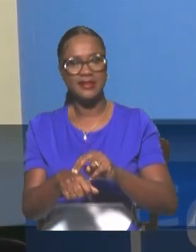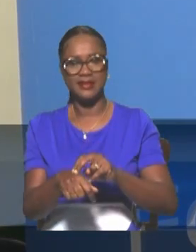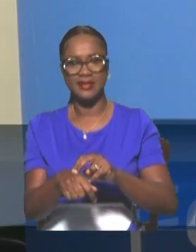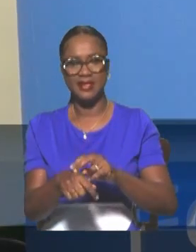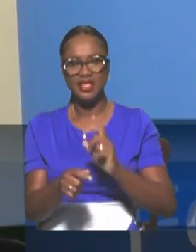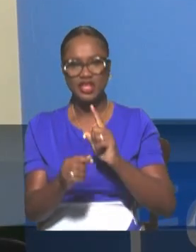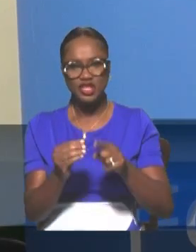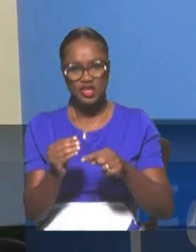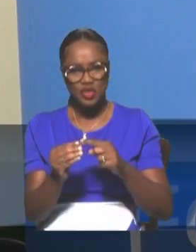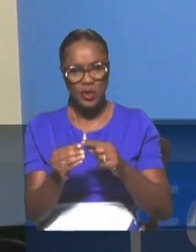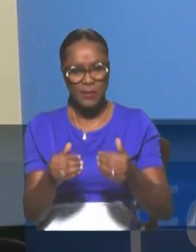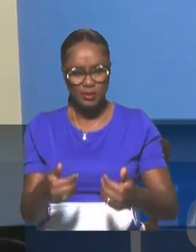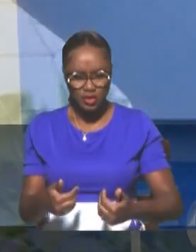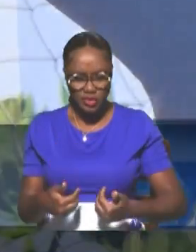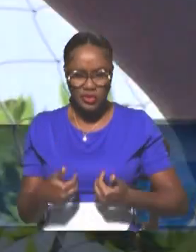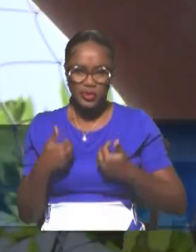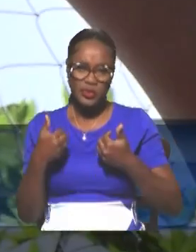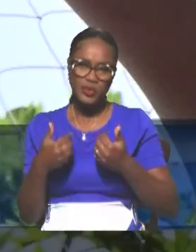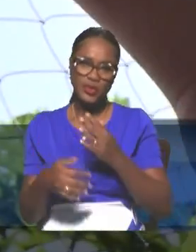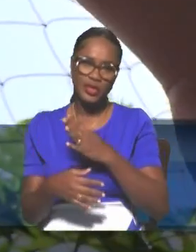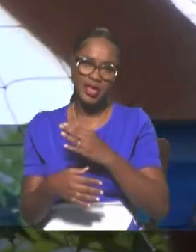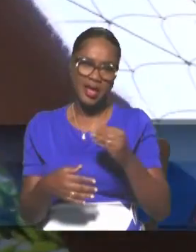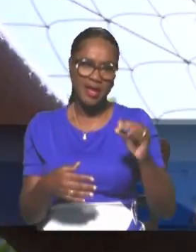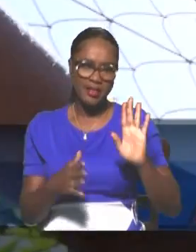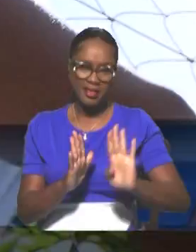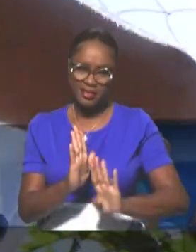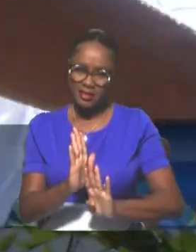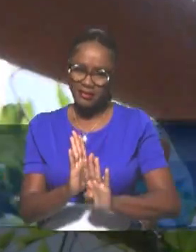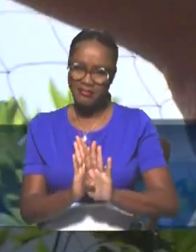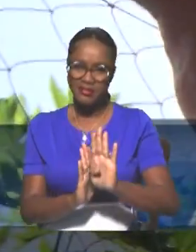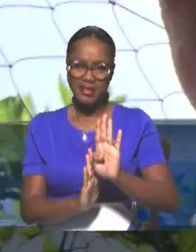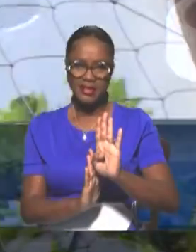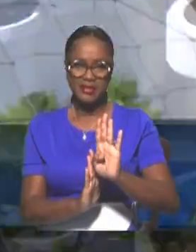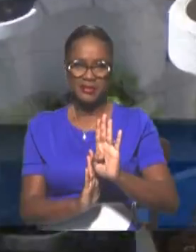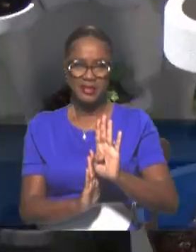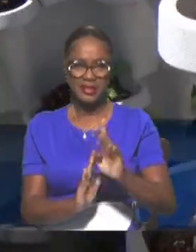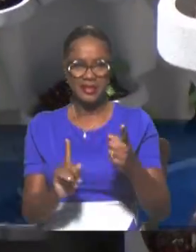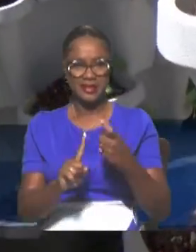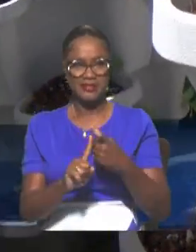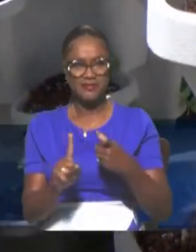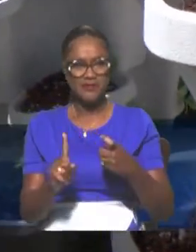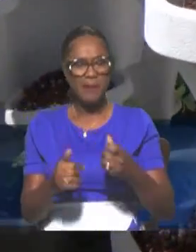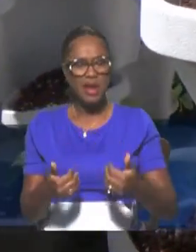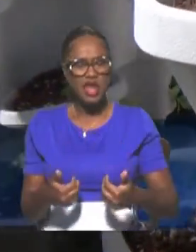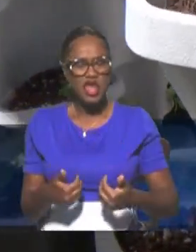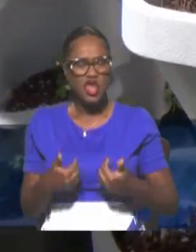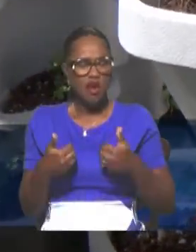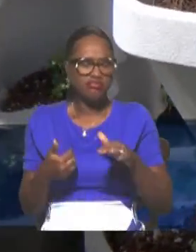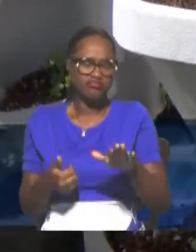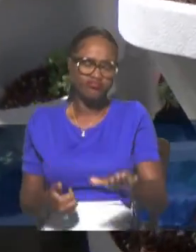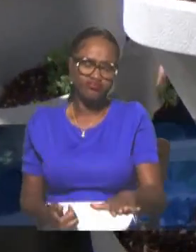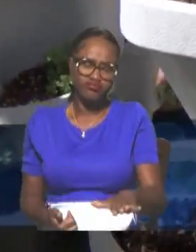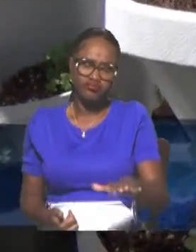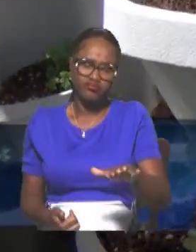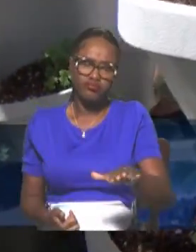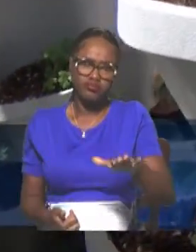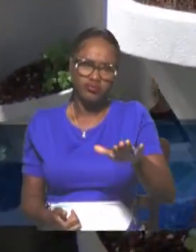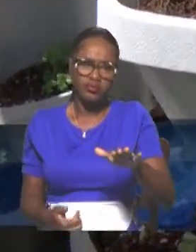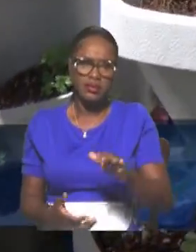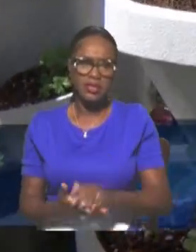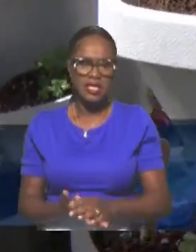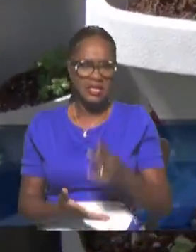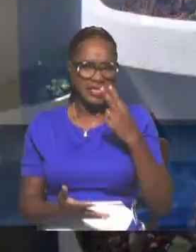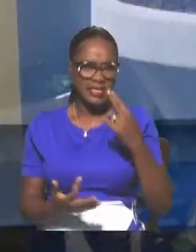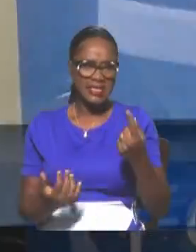about the youth and their development from, as you say, a young age. You would have seen today at